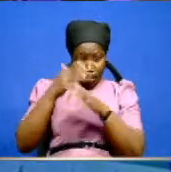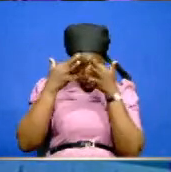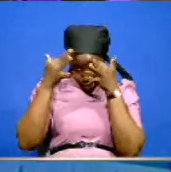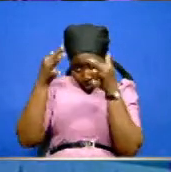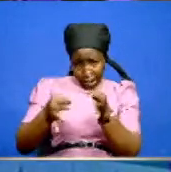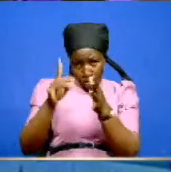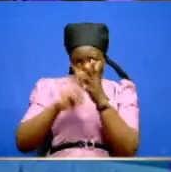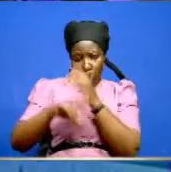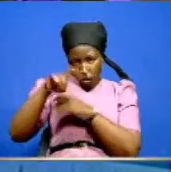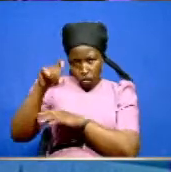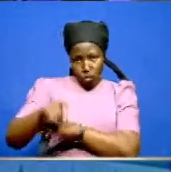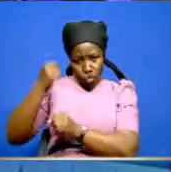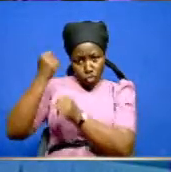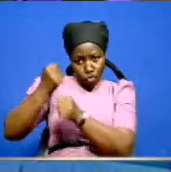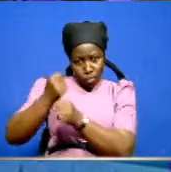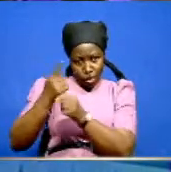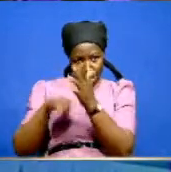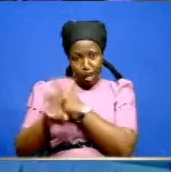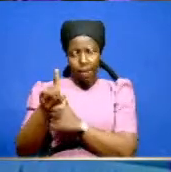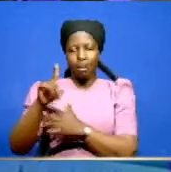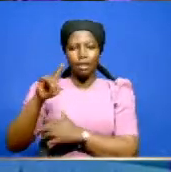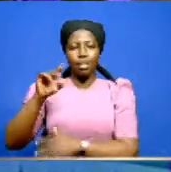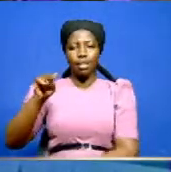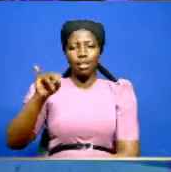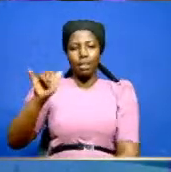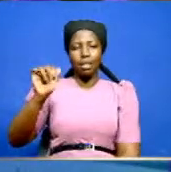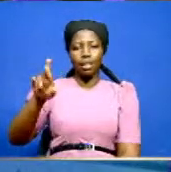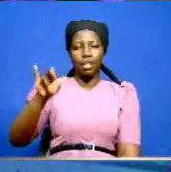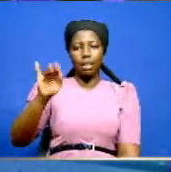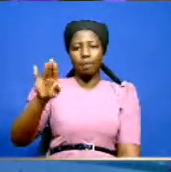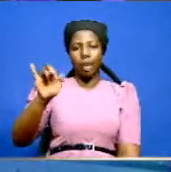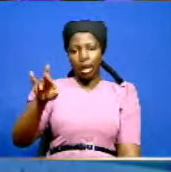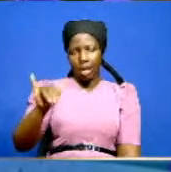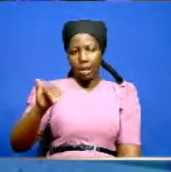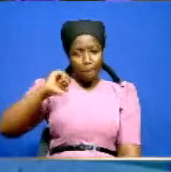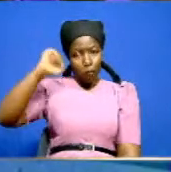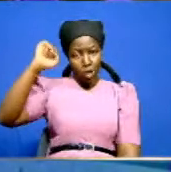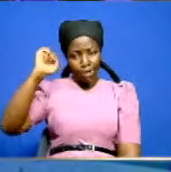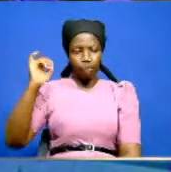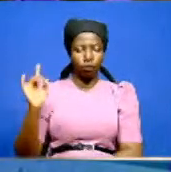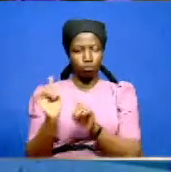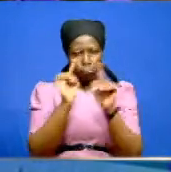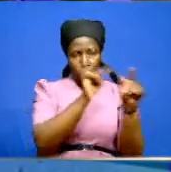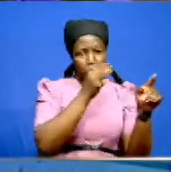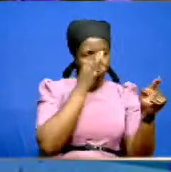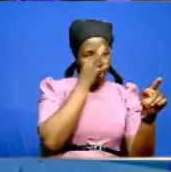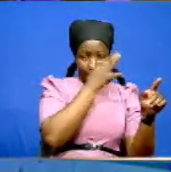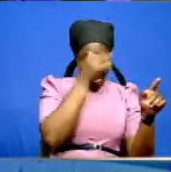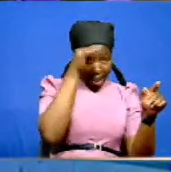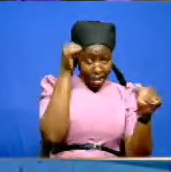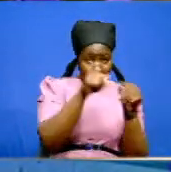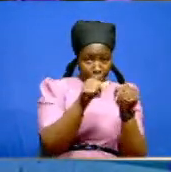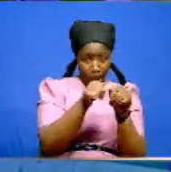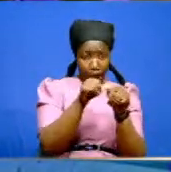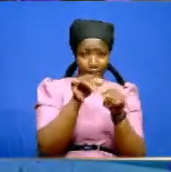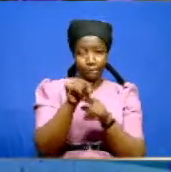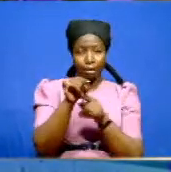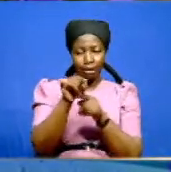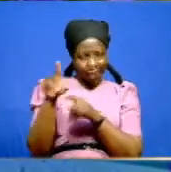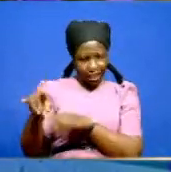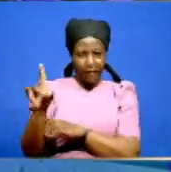Nyaribari politics, and we went to Nyeri, and I remember it was